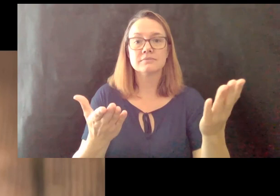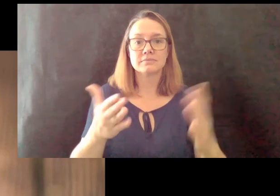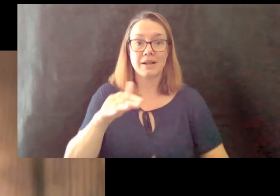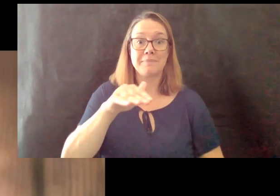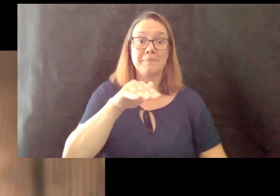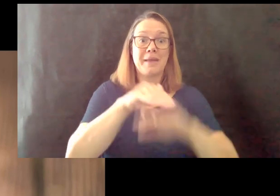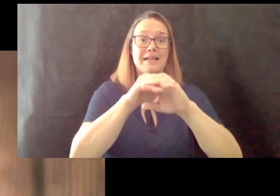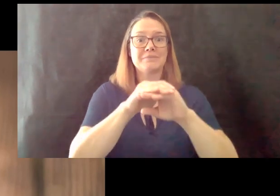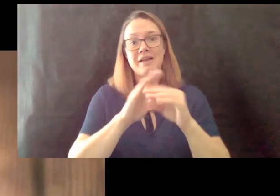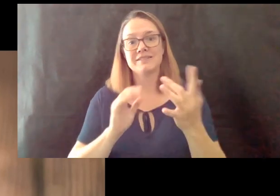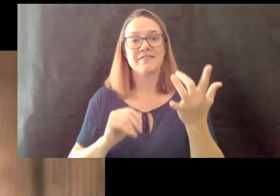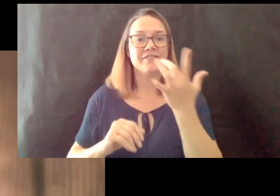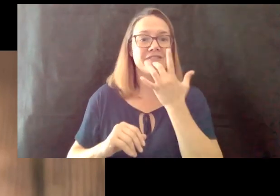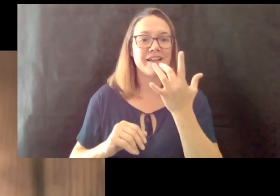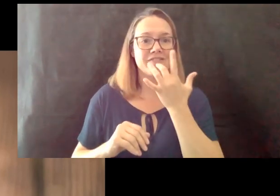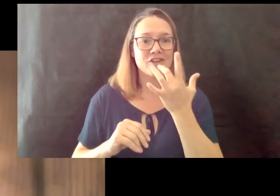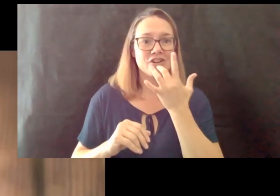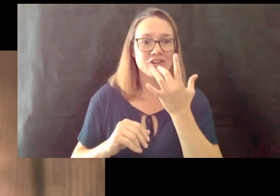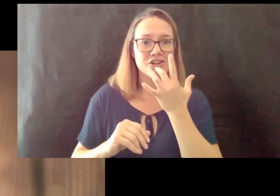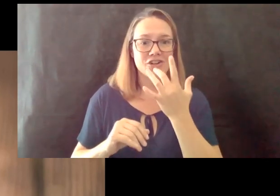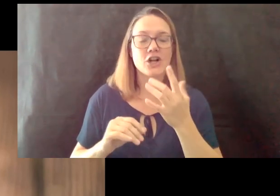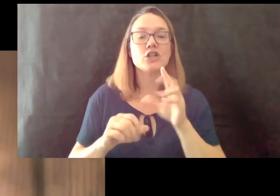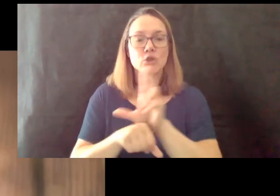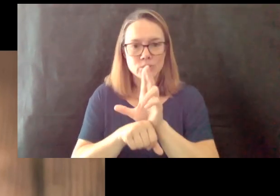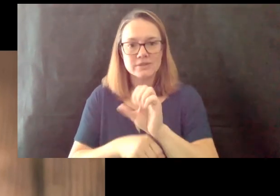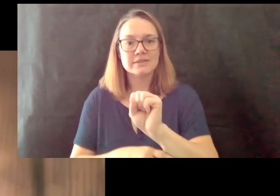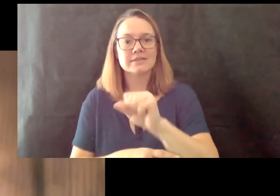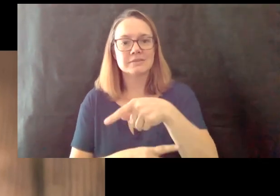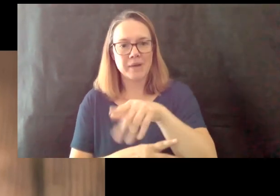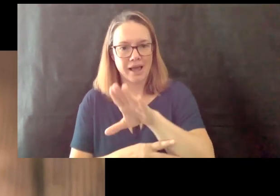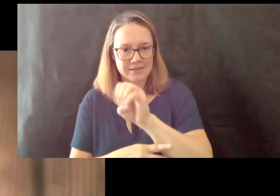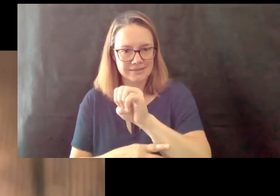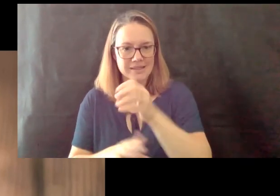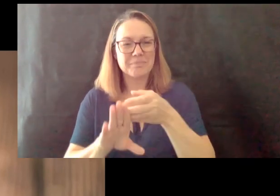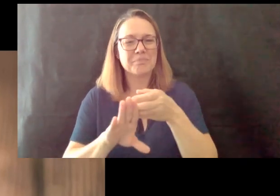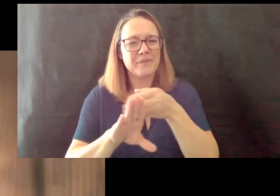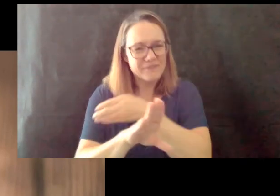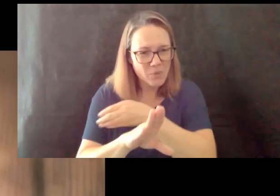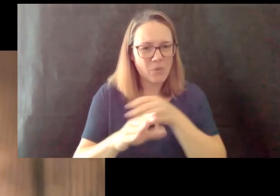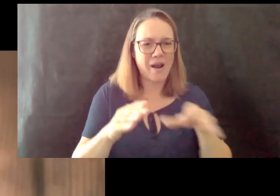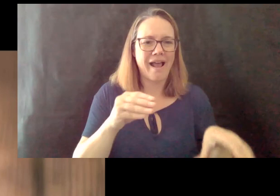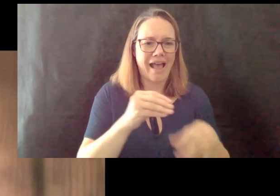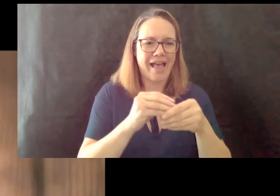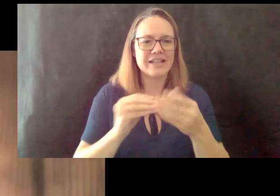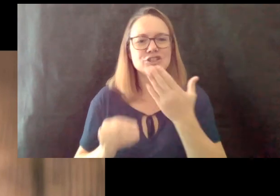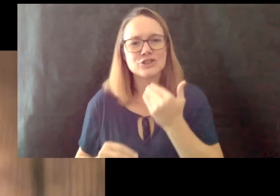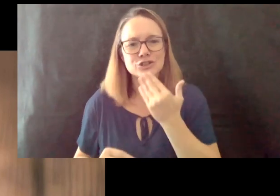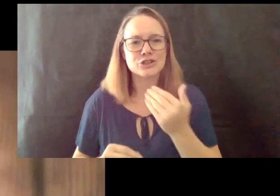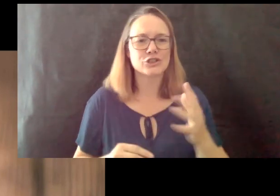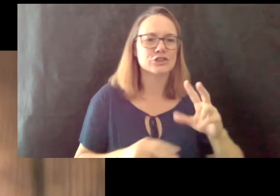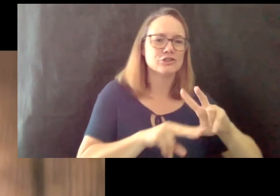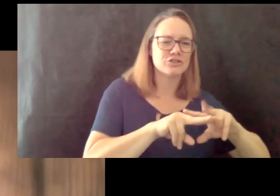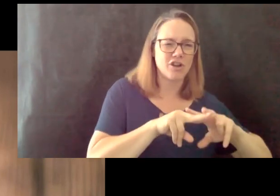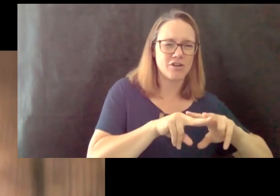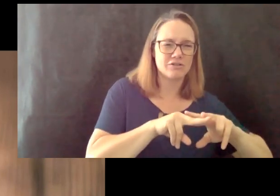I would suggest maximizing the flavor, obviously, from herbs and spices before using sugar or salt.